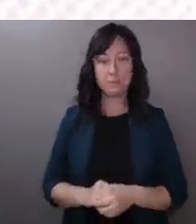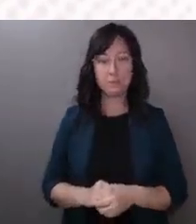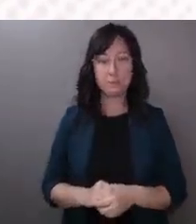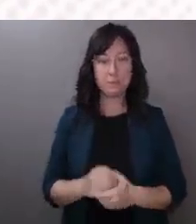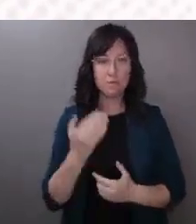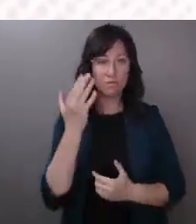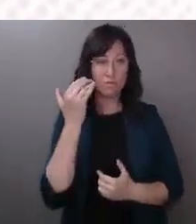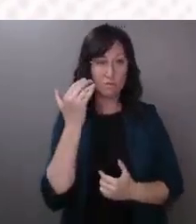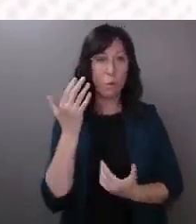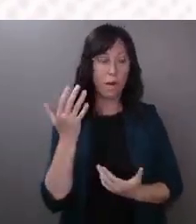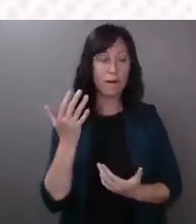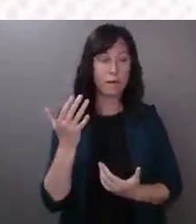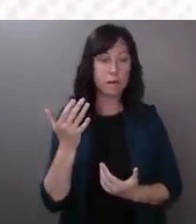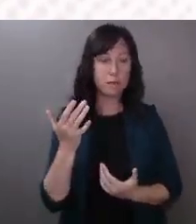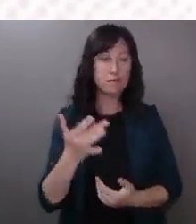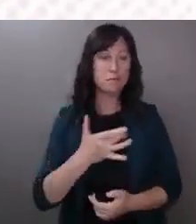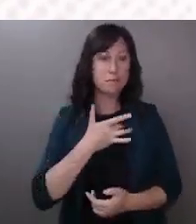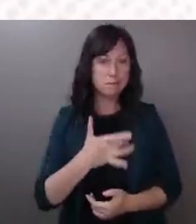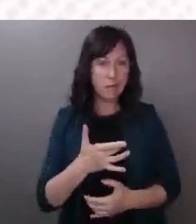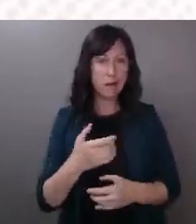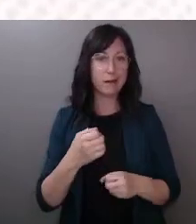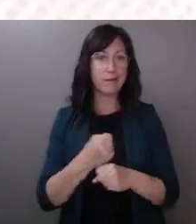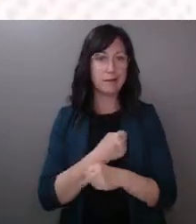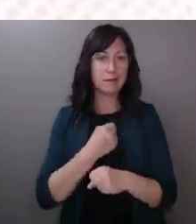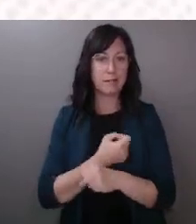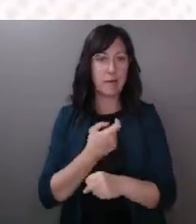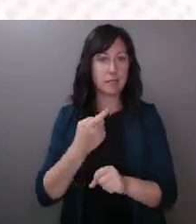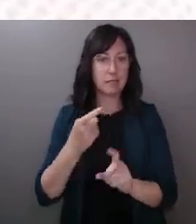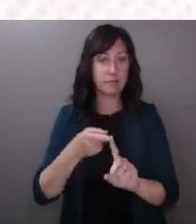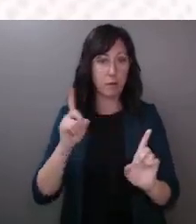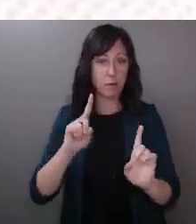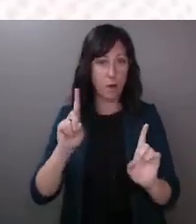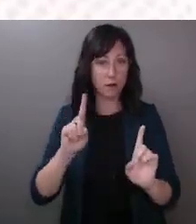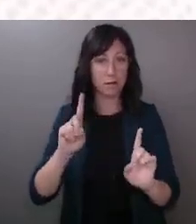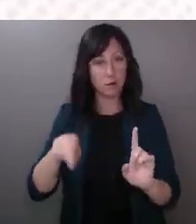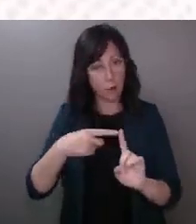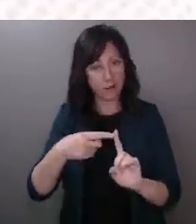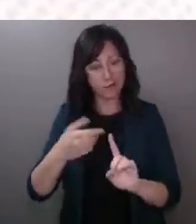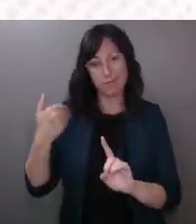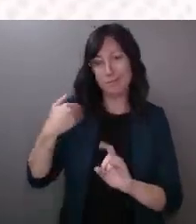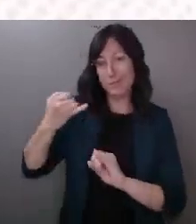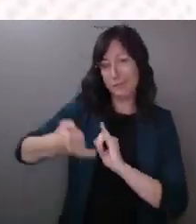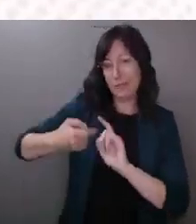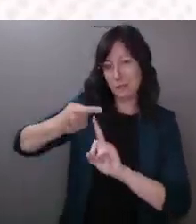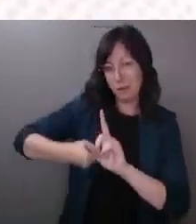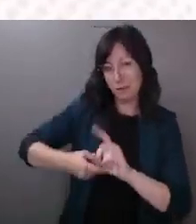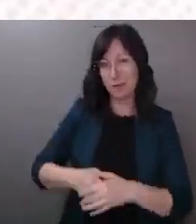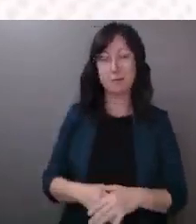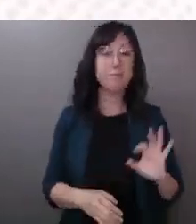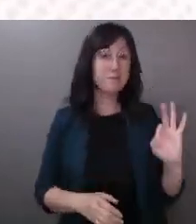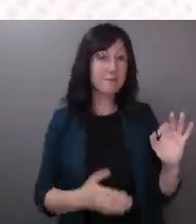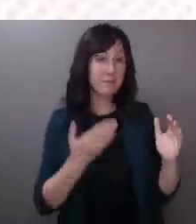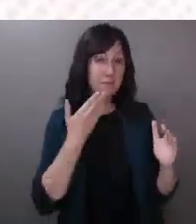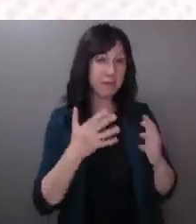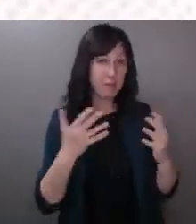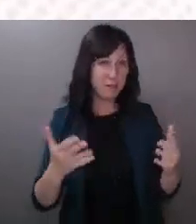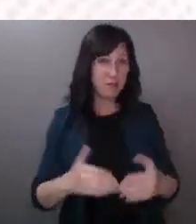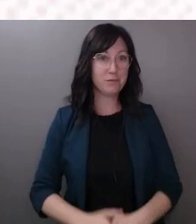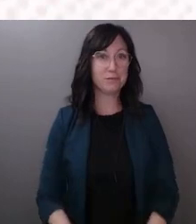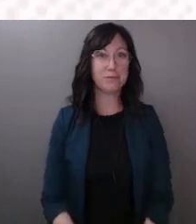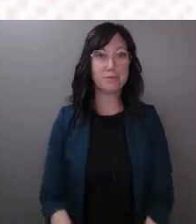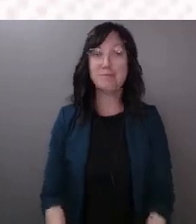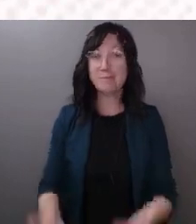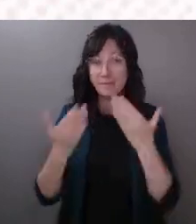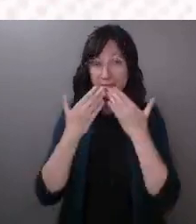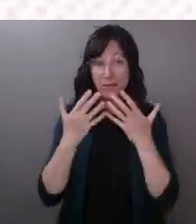Because we only get ridership data for the previous month. Thank you very much. So that's it for today's news conference. Thank you very much